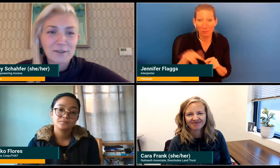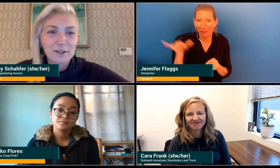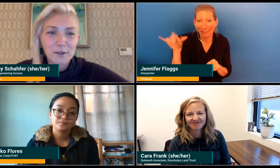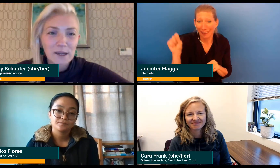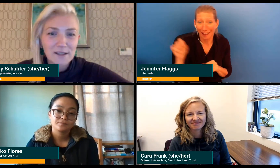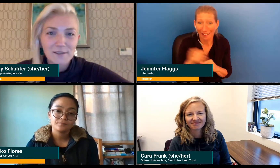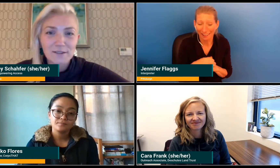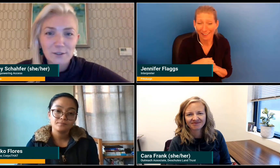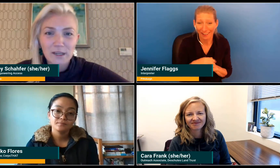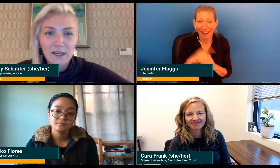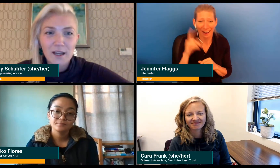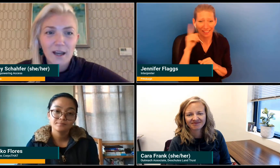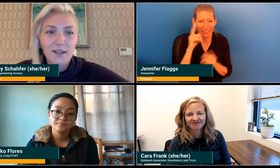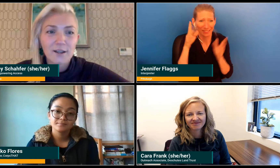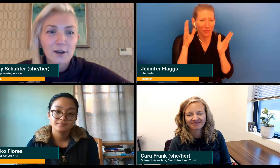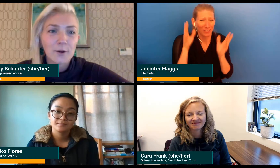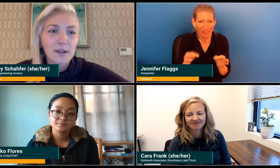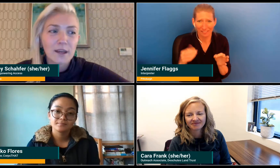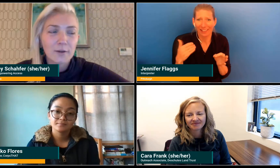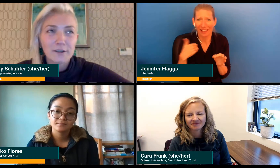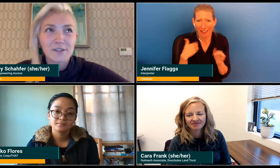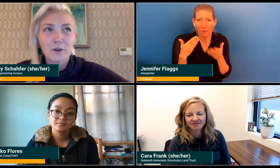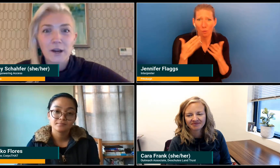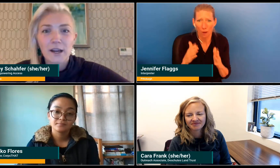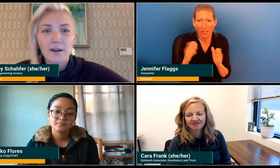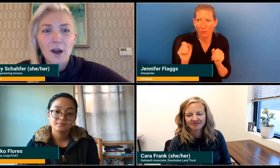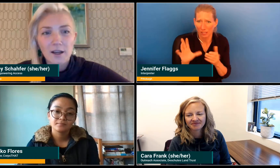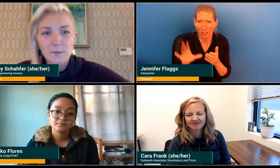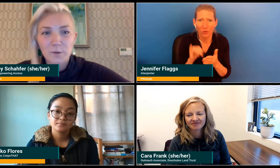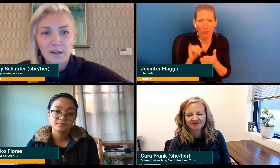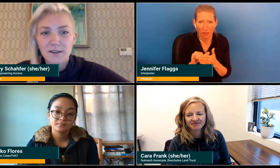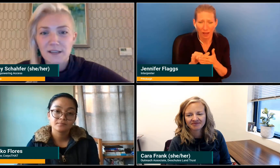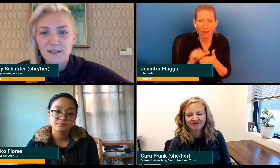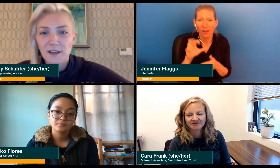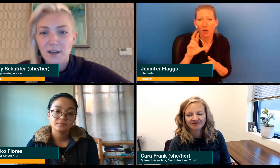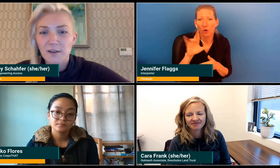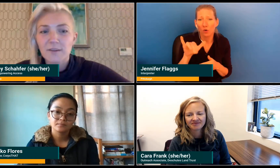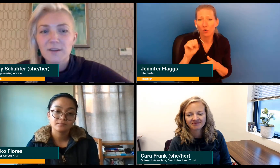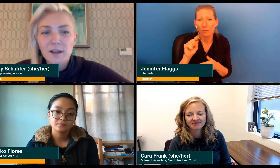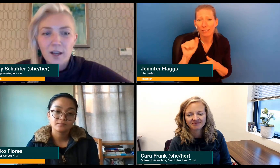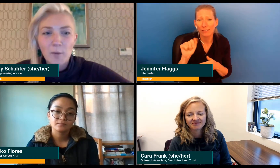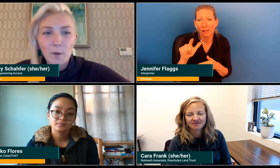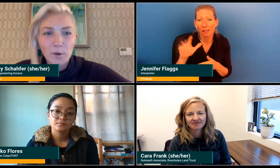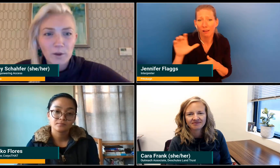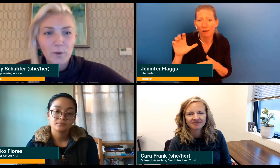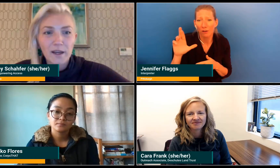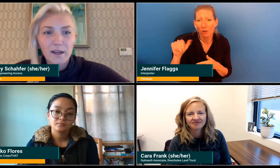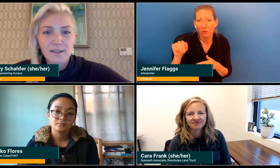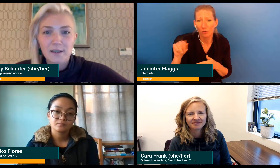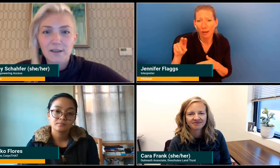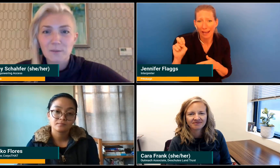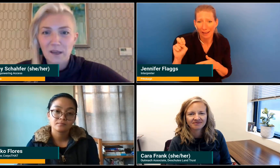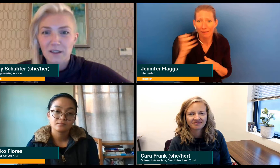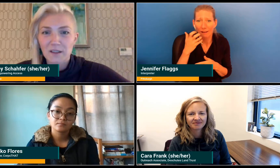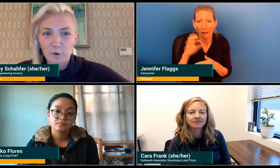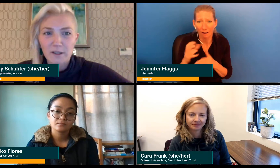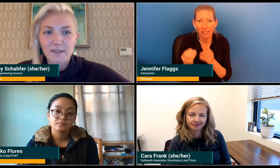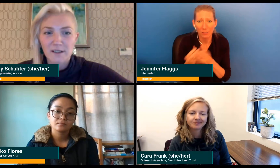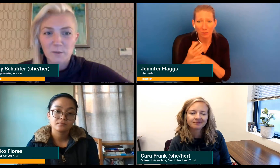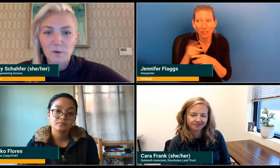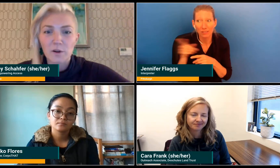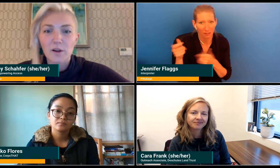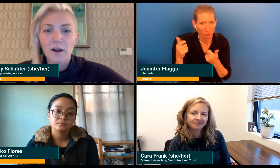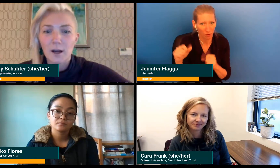there's definitely ways of doing it. I know that Crystal Crane Hot Springs has kind of come up with a way to make things